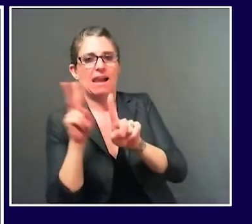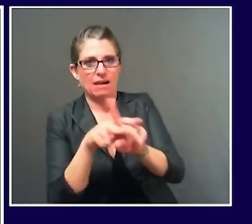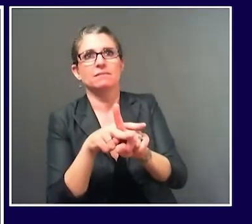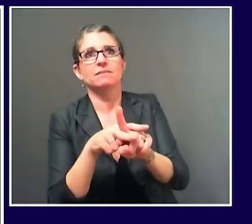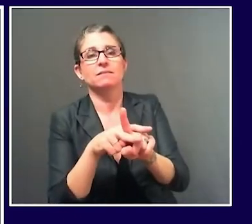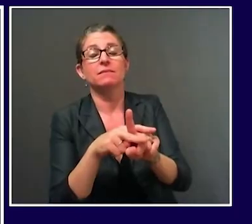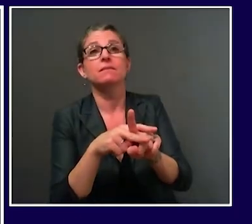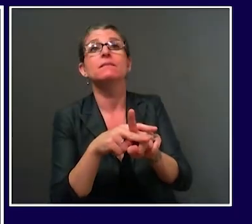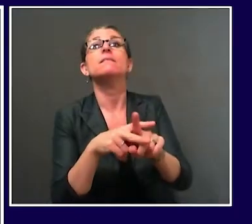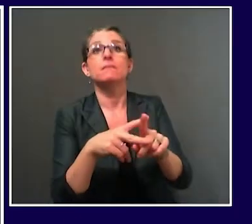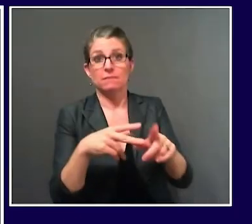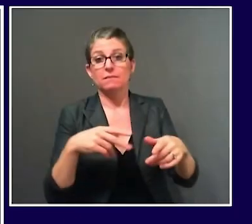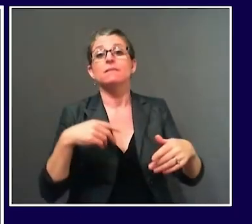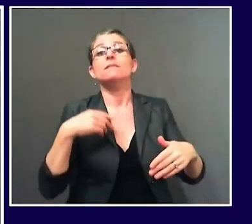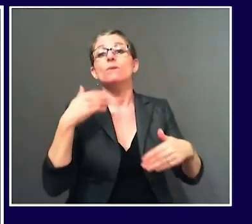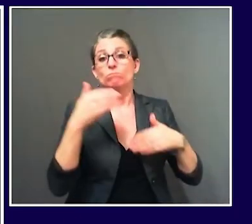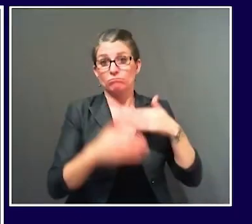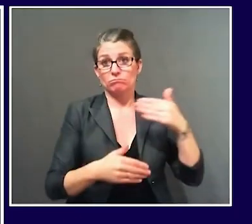COVID-19,